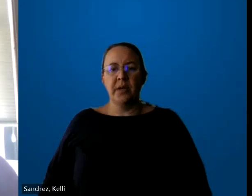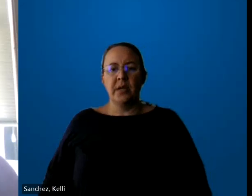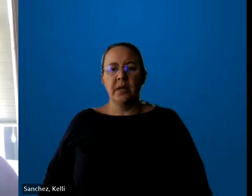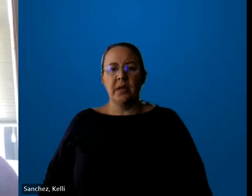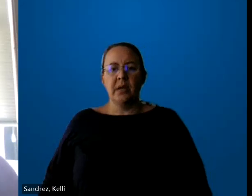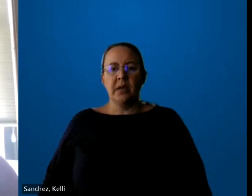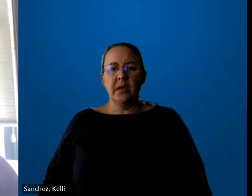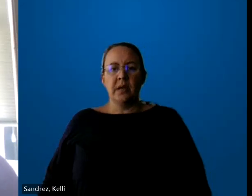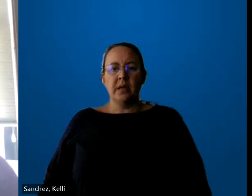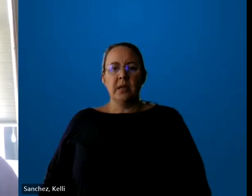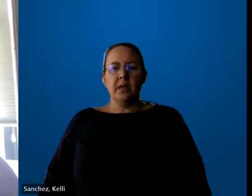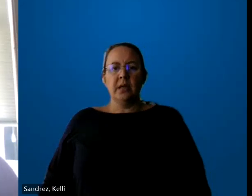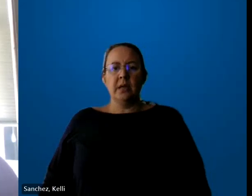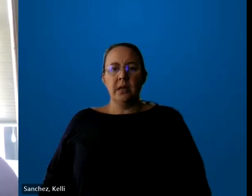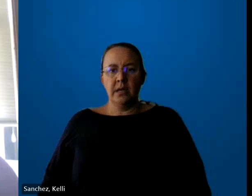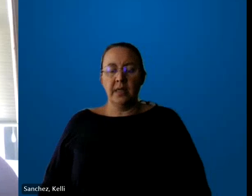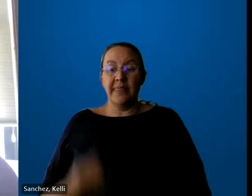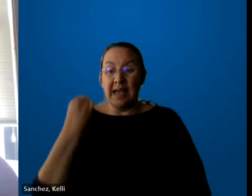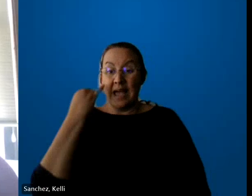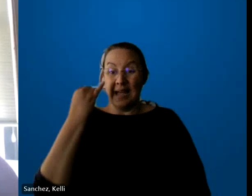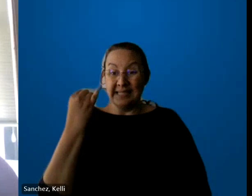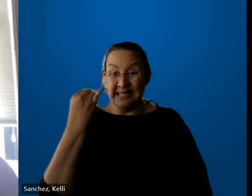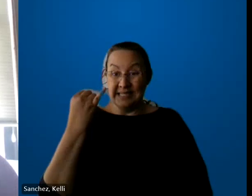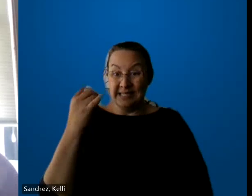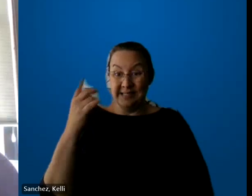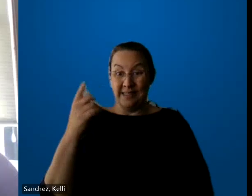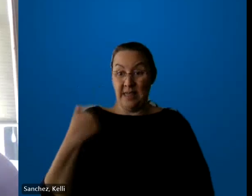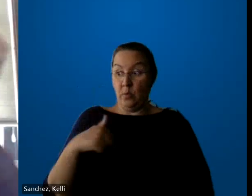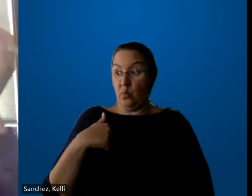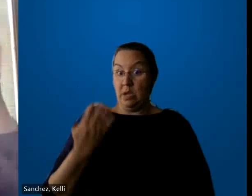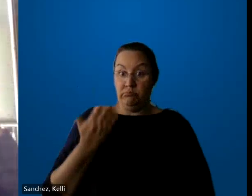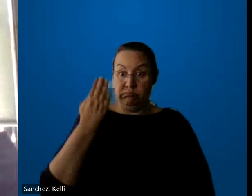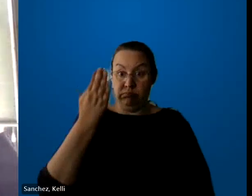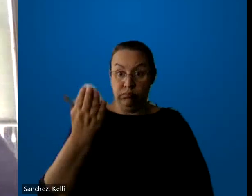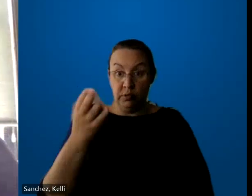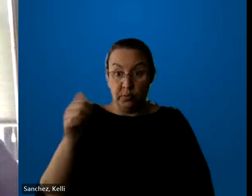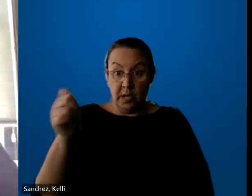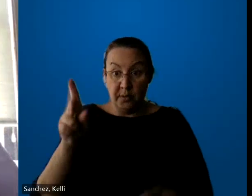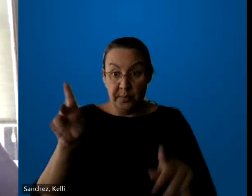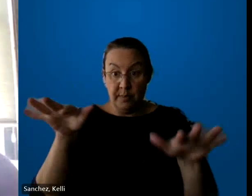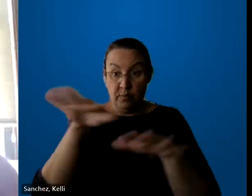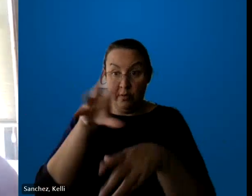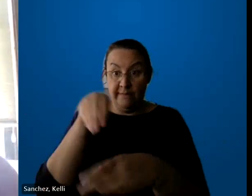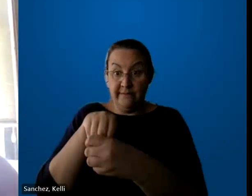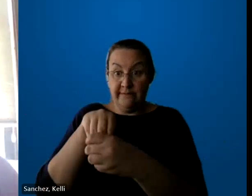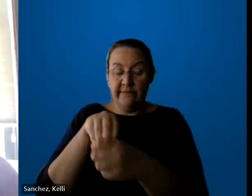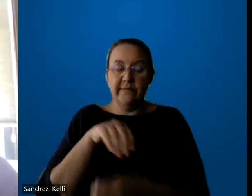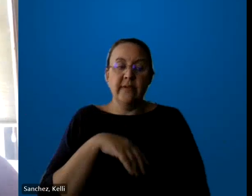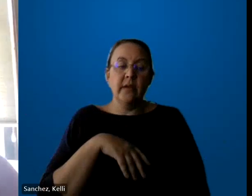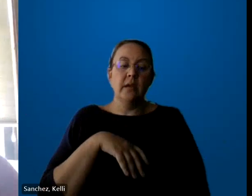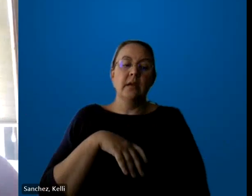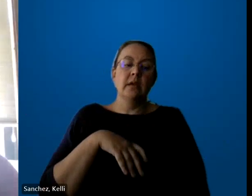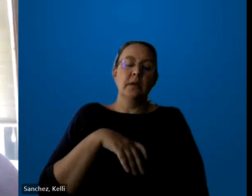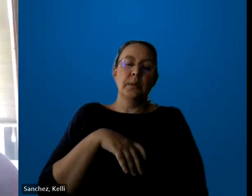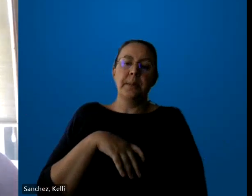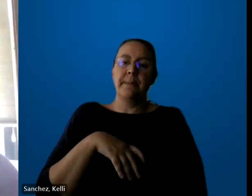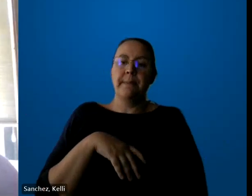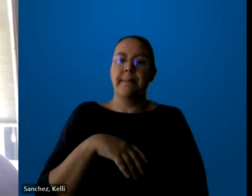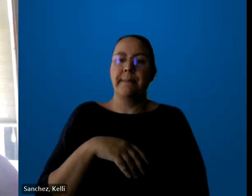the main ideas that we brought to the other individuals that were going to participate in getting it was